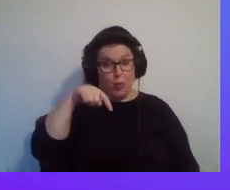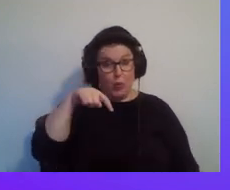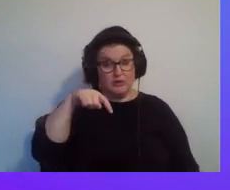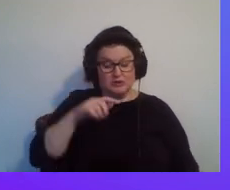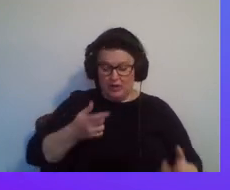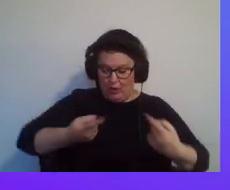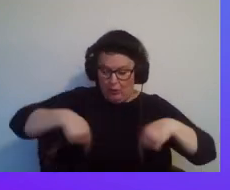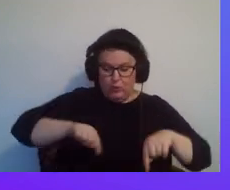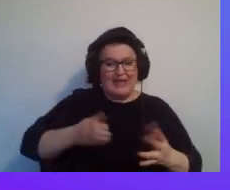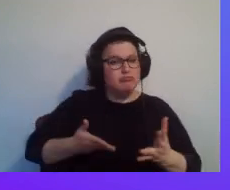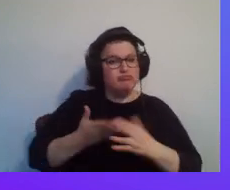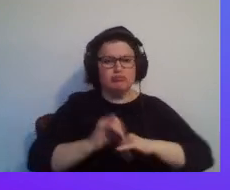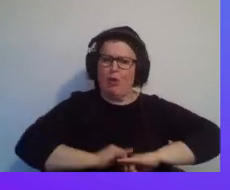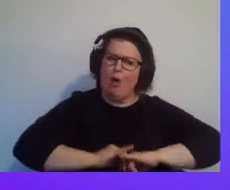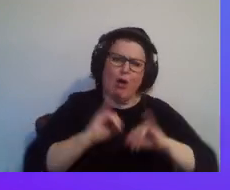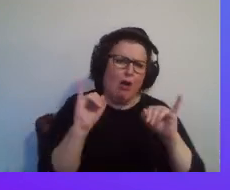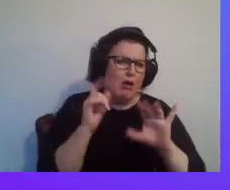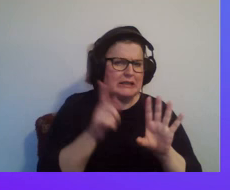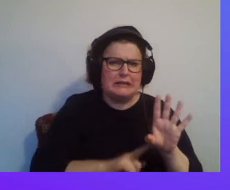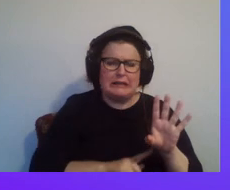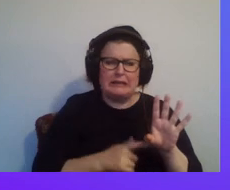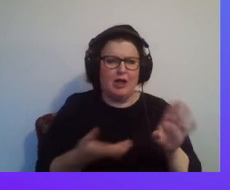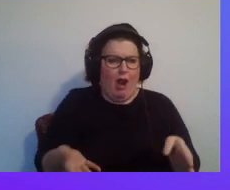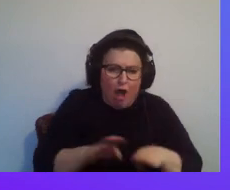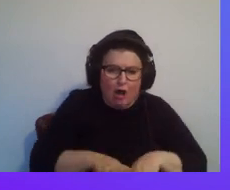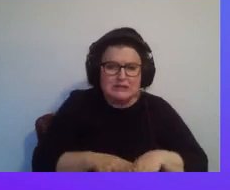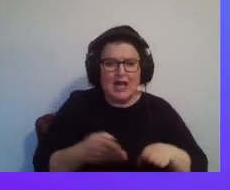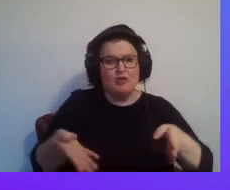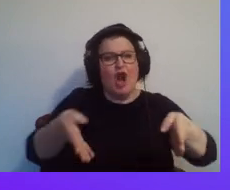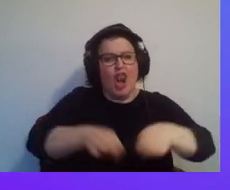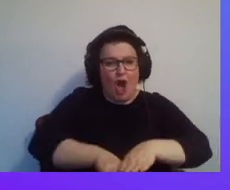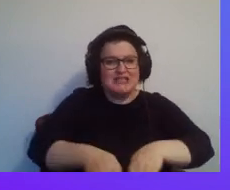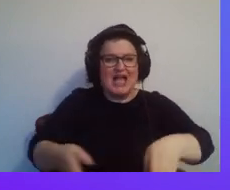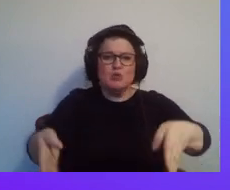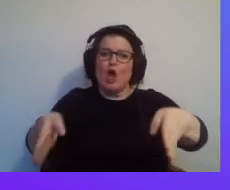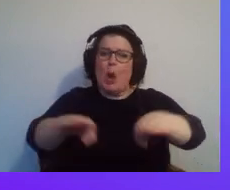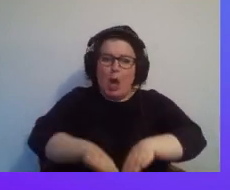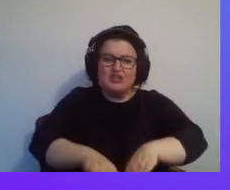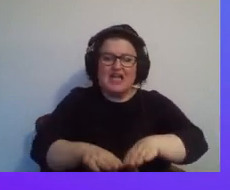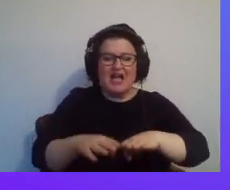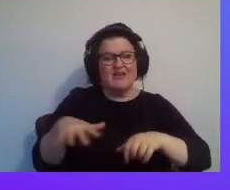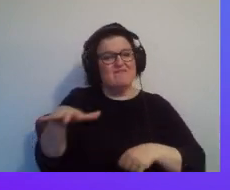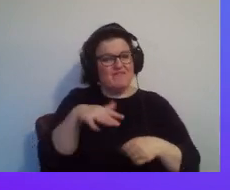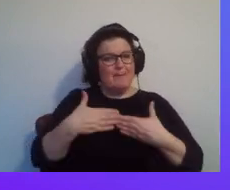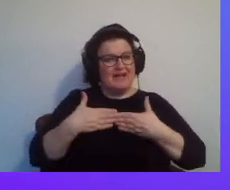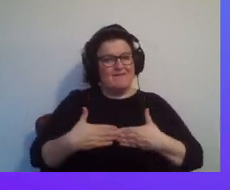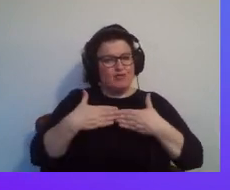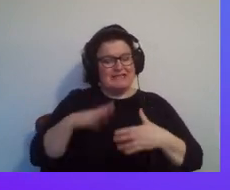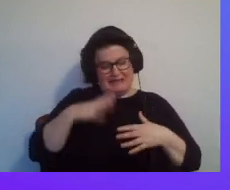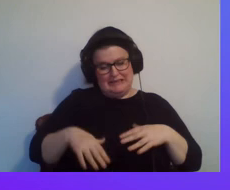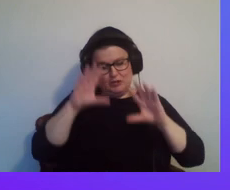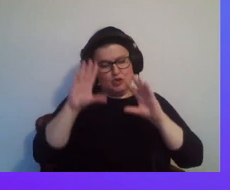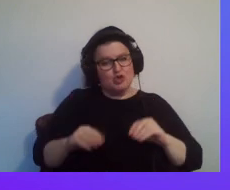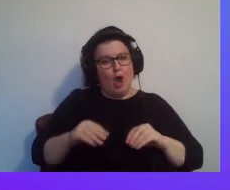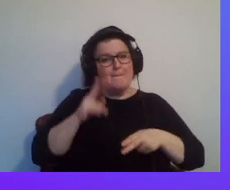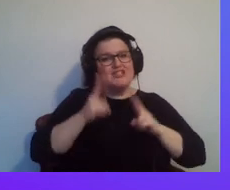a tough year, lockdown after lockdown, loss of family and friends. We need to put an end to this cycle, and we need to ensure